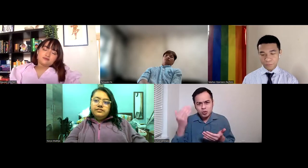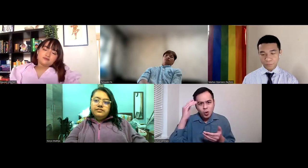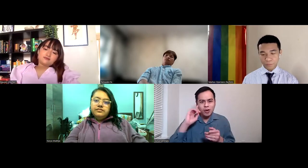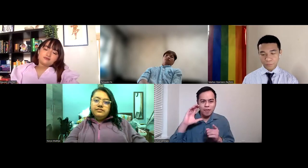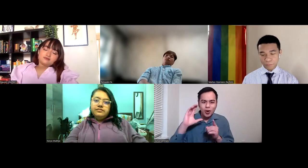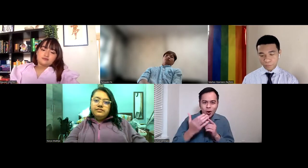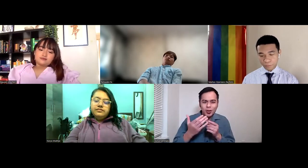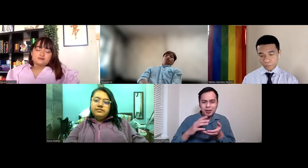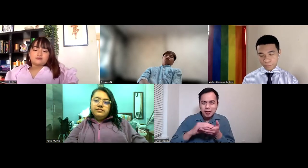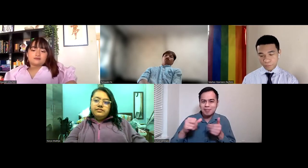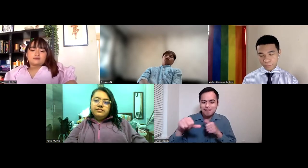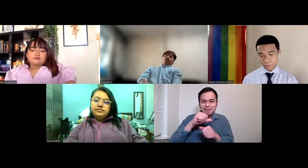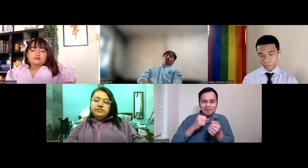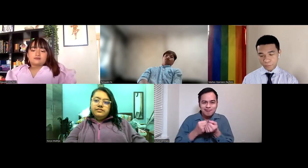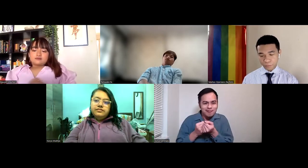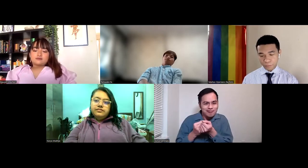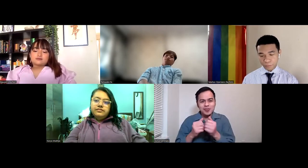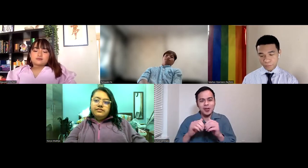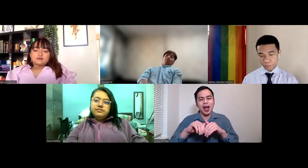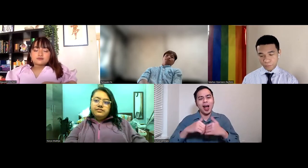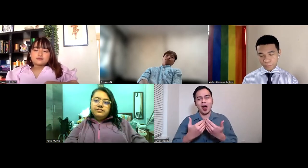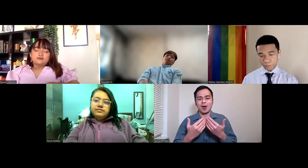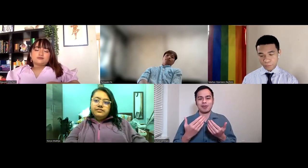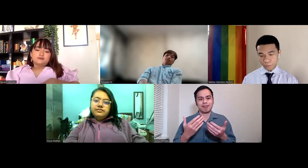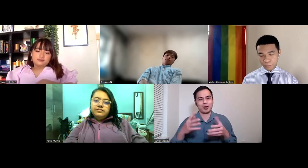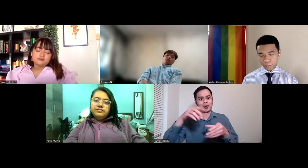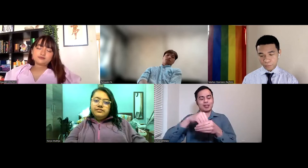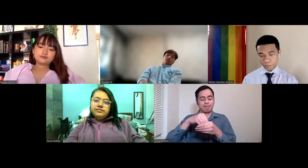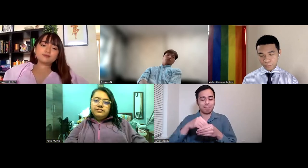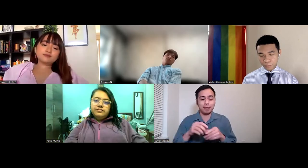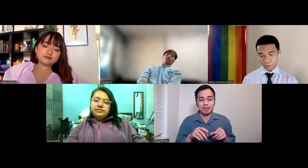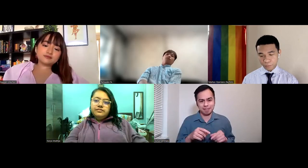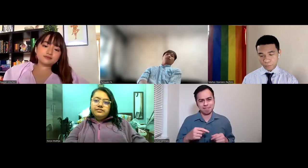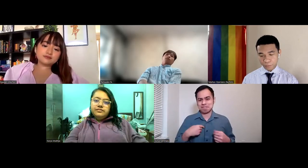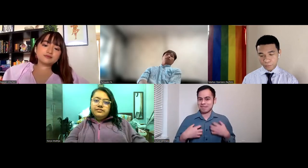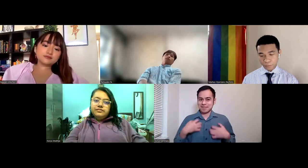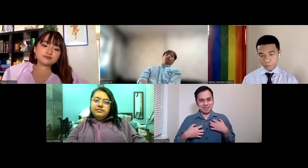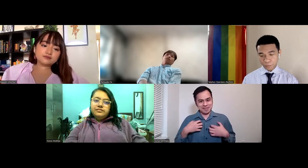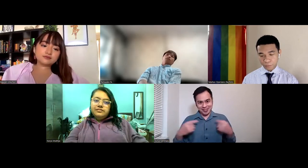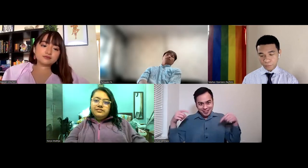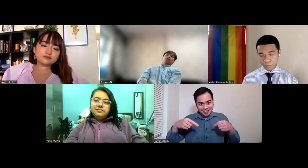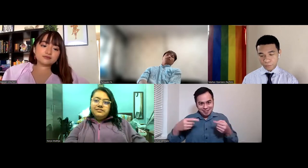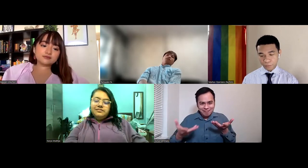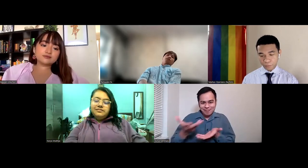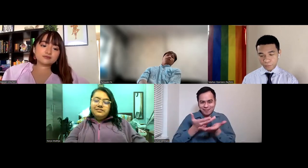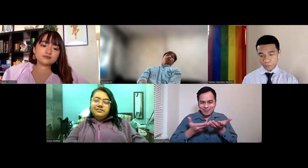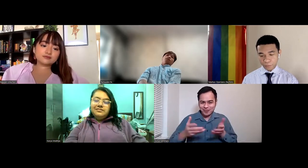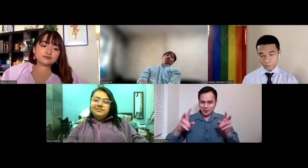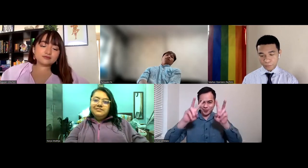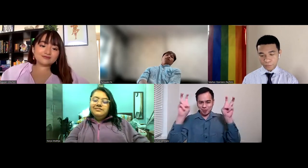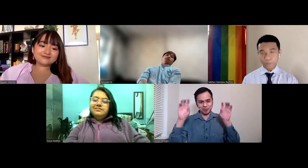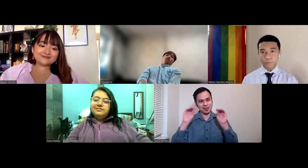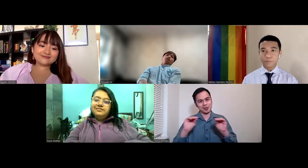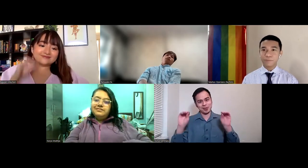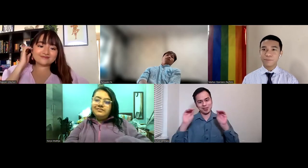communicate and to learn from each other's world, the culture, and to socialize, as well as to learn from each other. So I'm very excited to